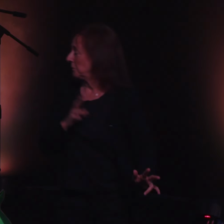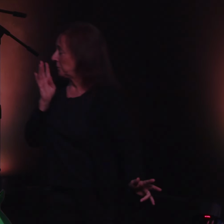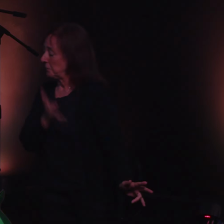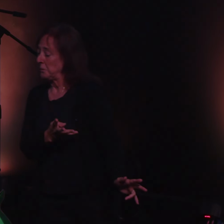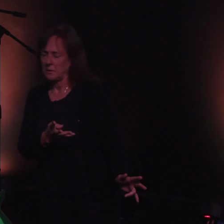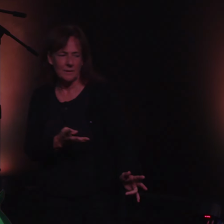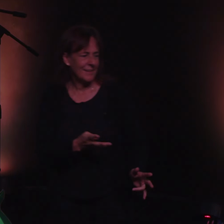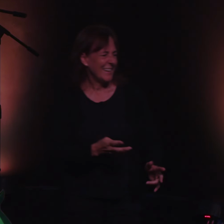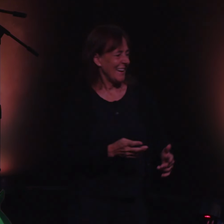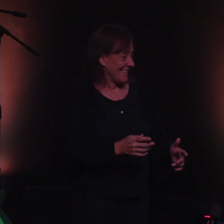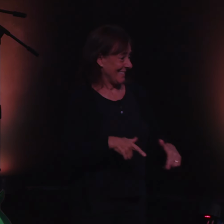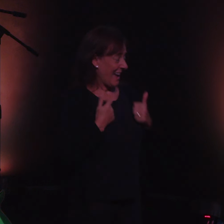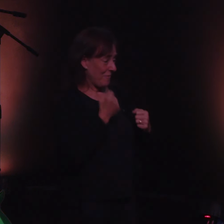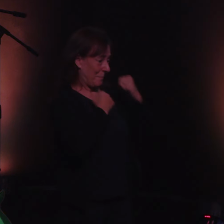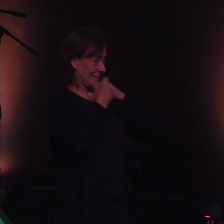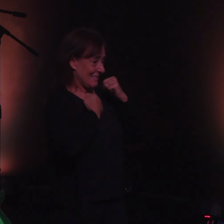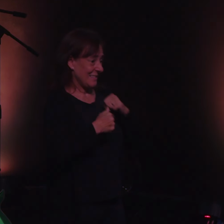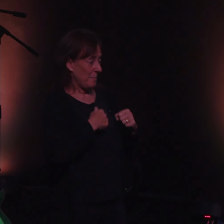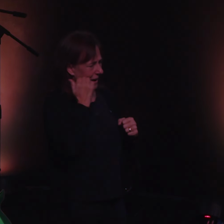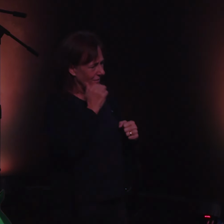and life beats us up.